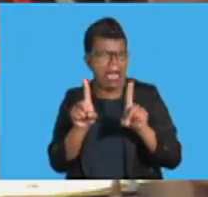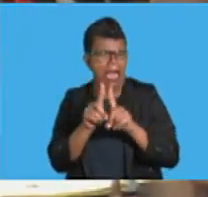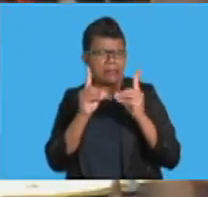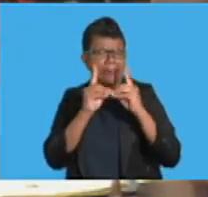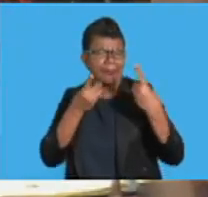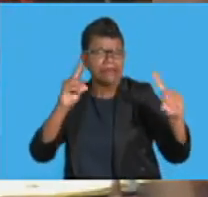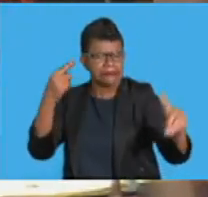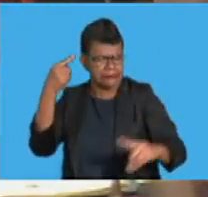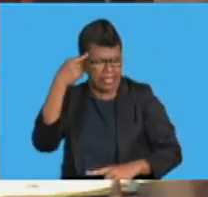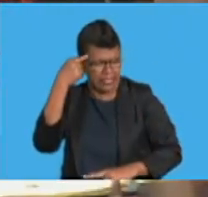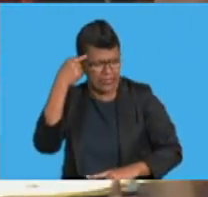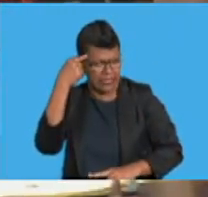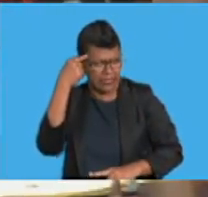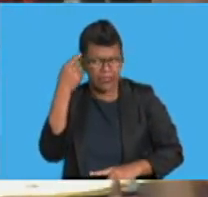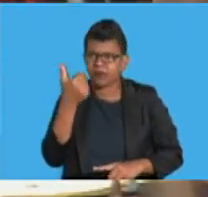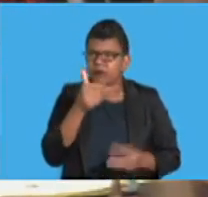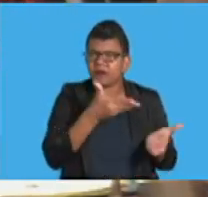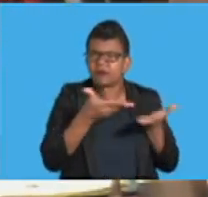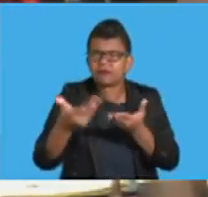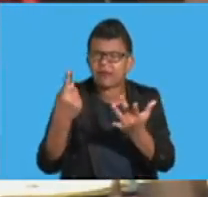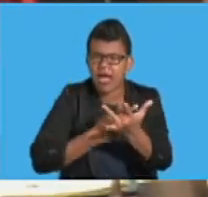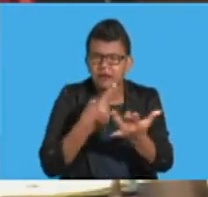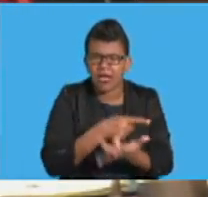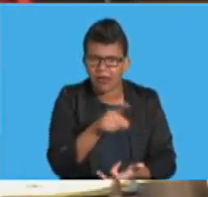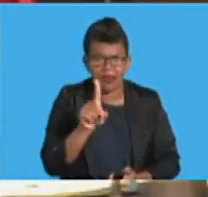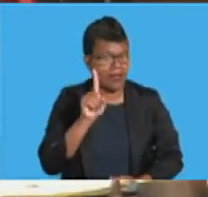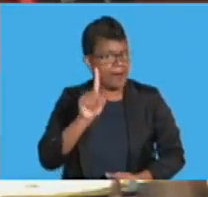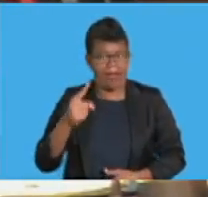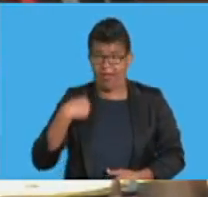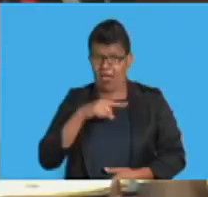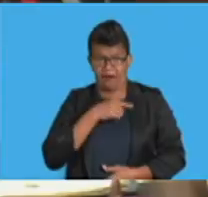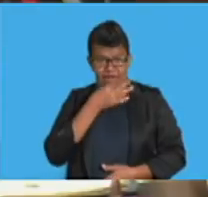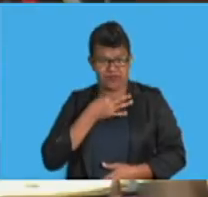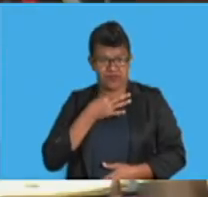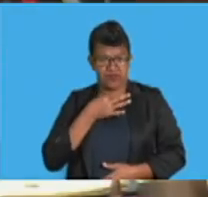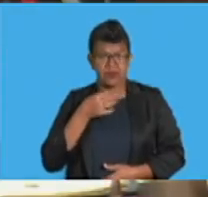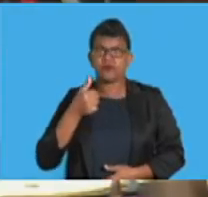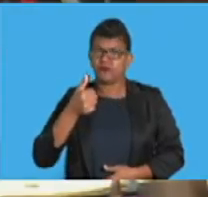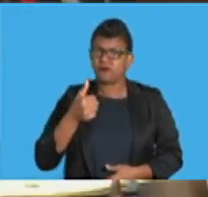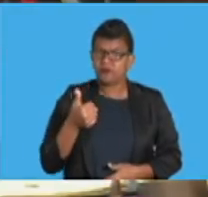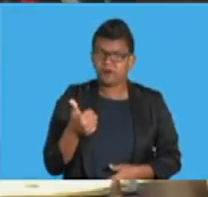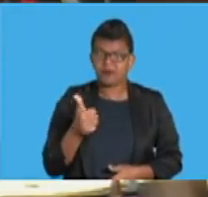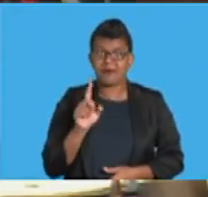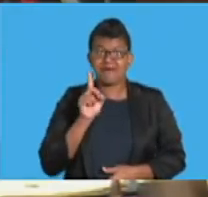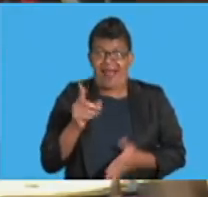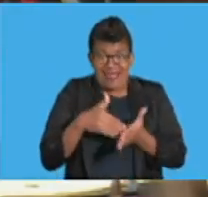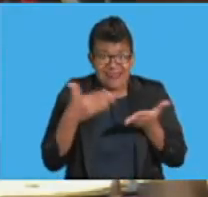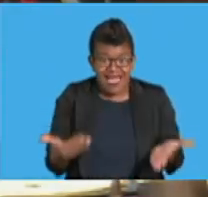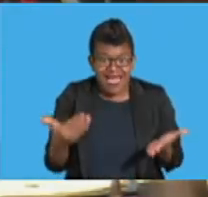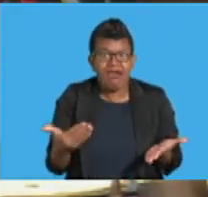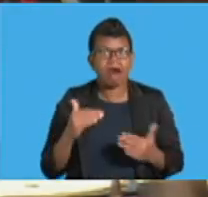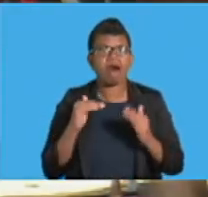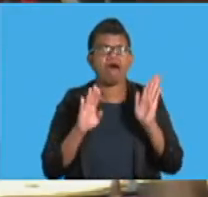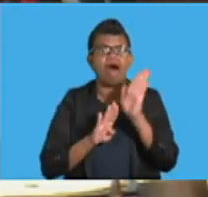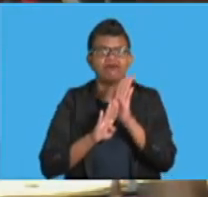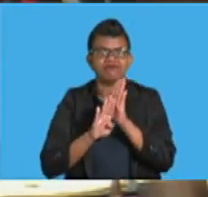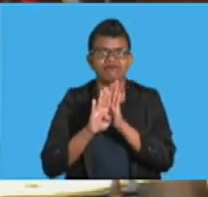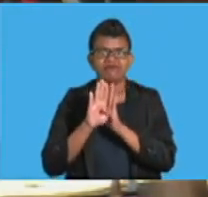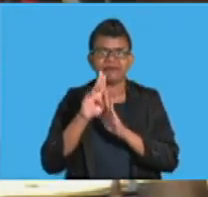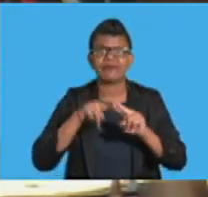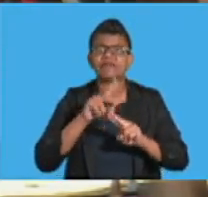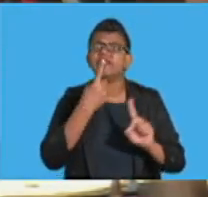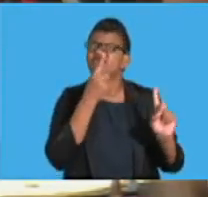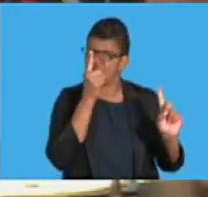all. In its years of service in government, Fiji First has proved that our fears experienced when we were growing